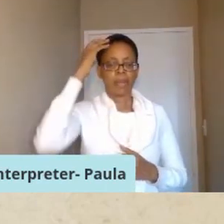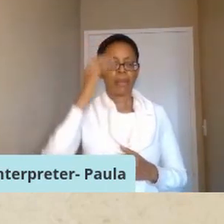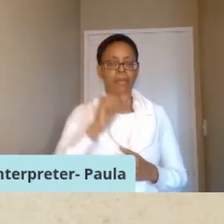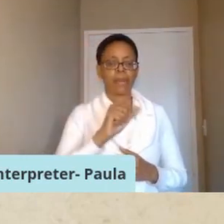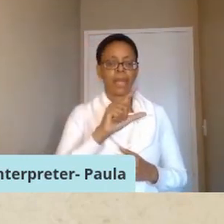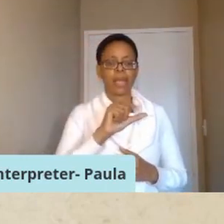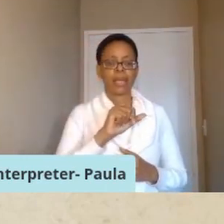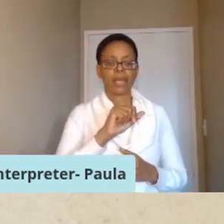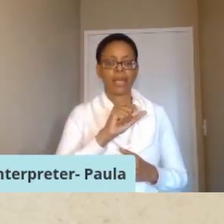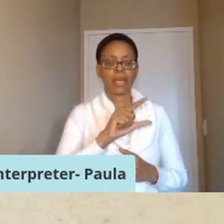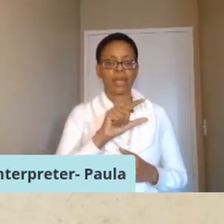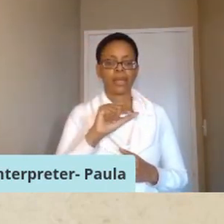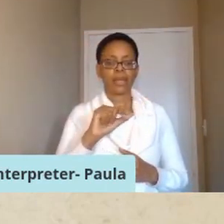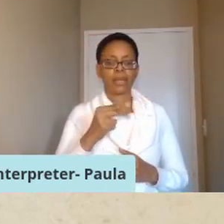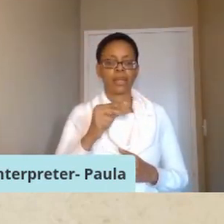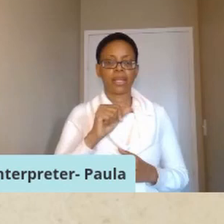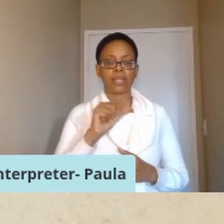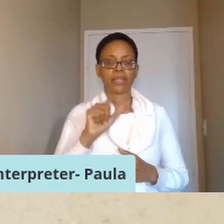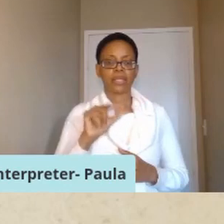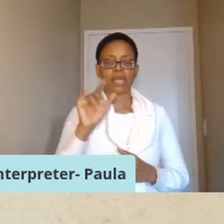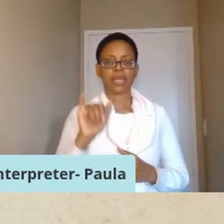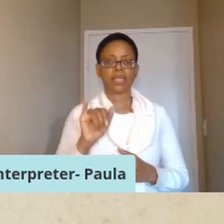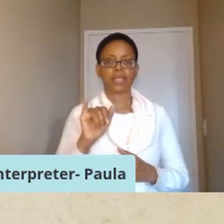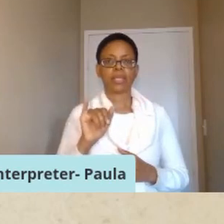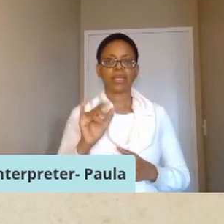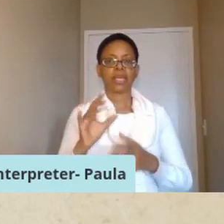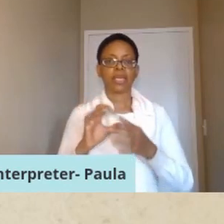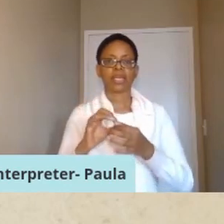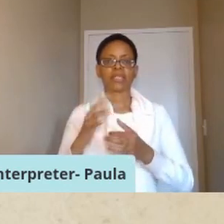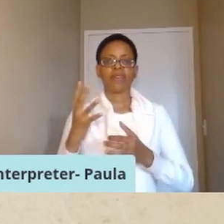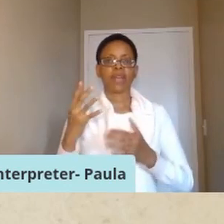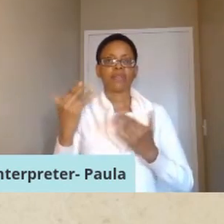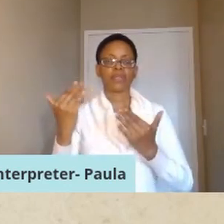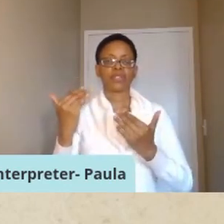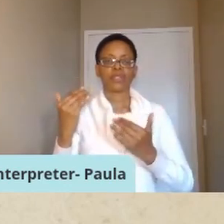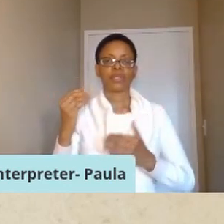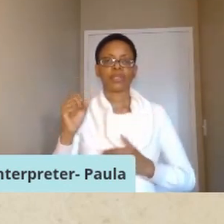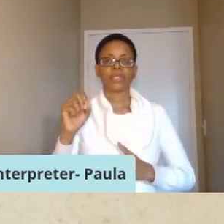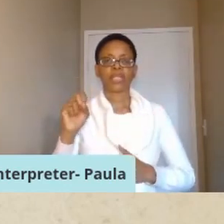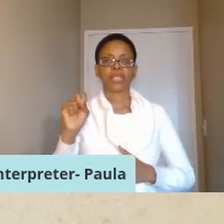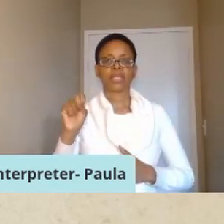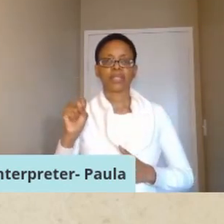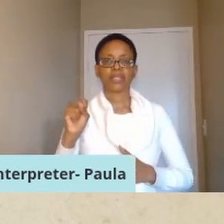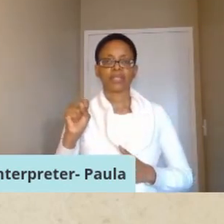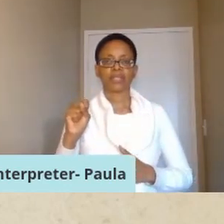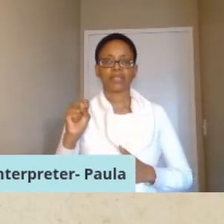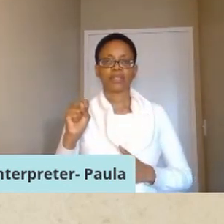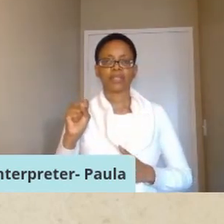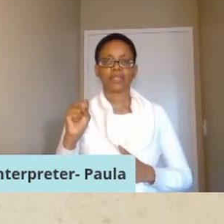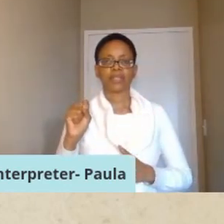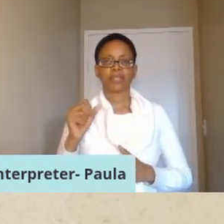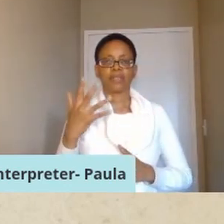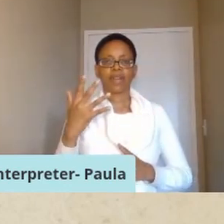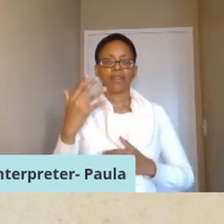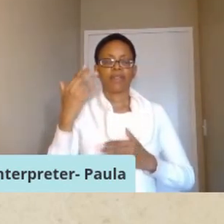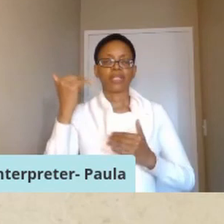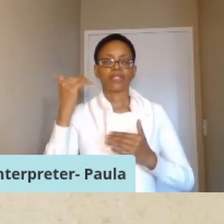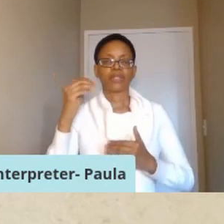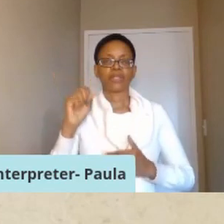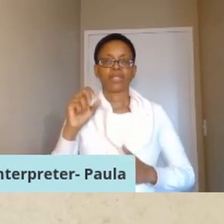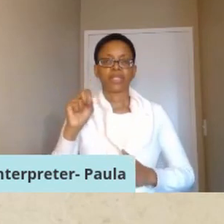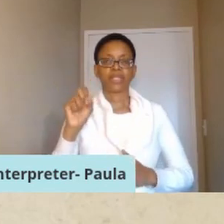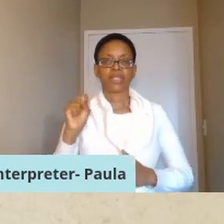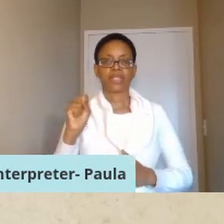senses to the heart. For him, as much as these 5 external senses